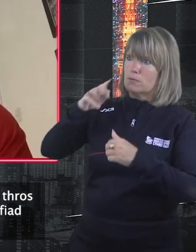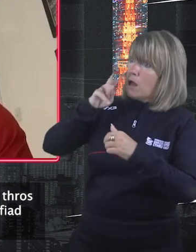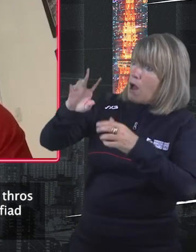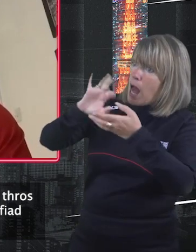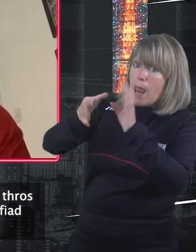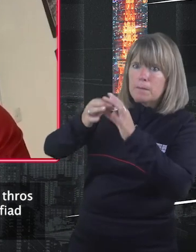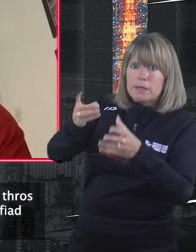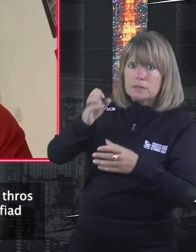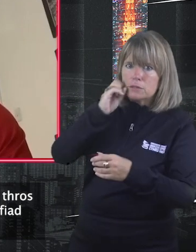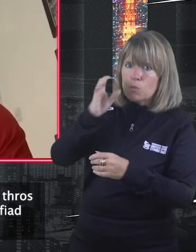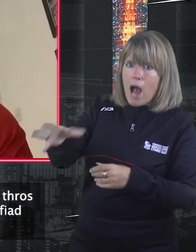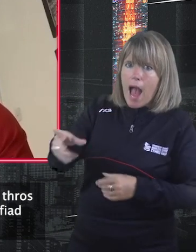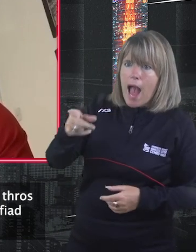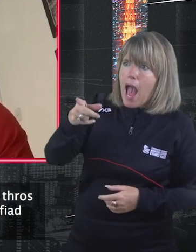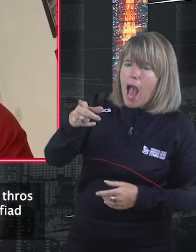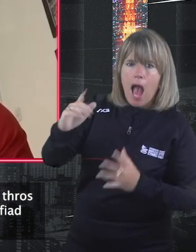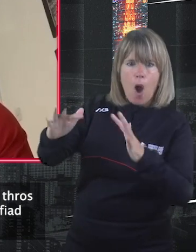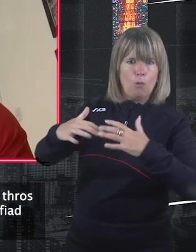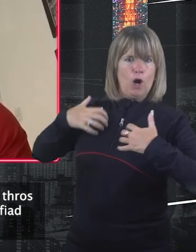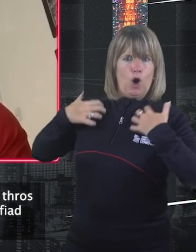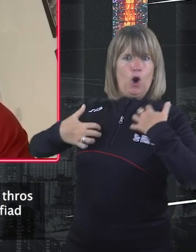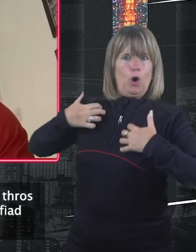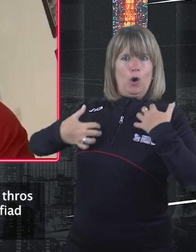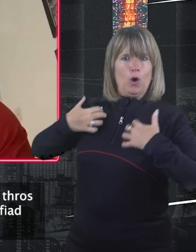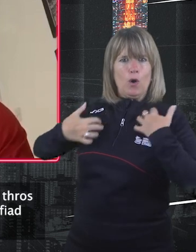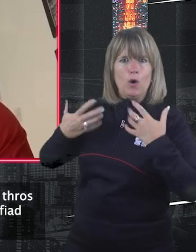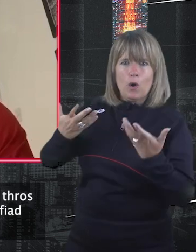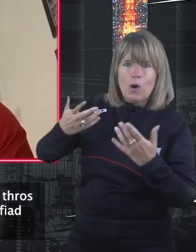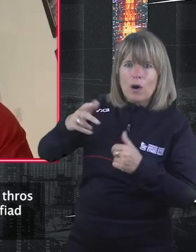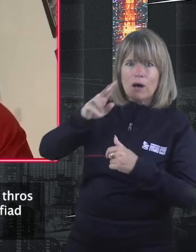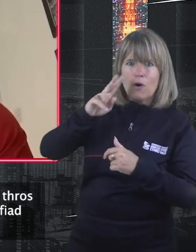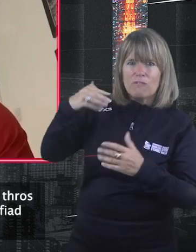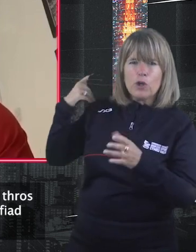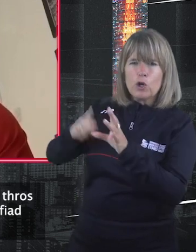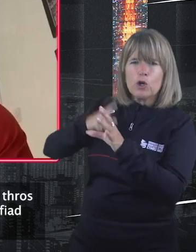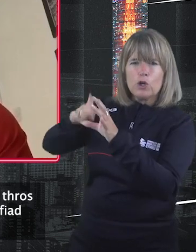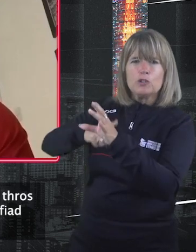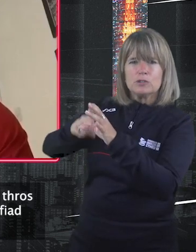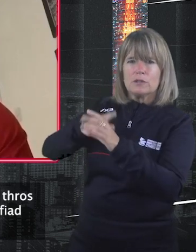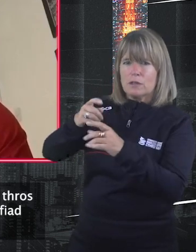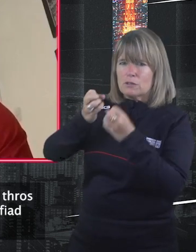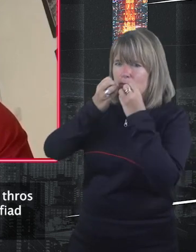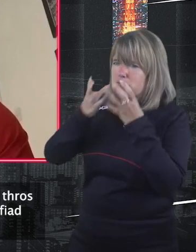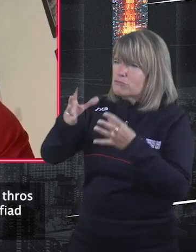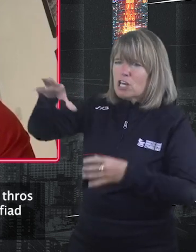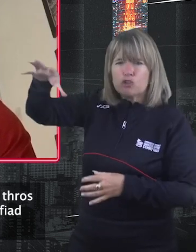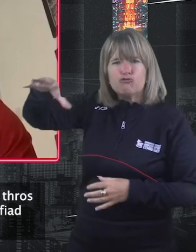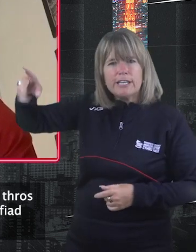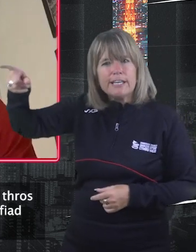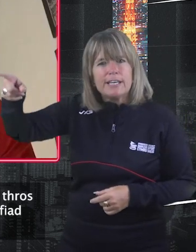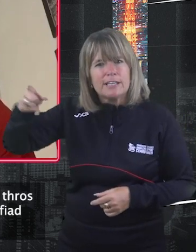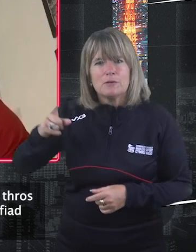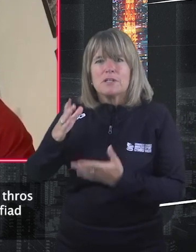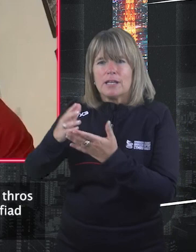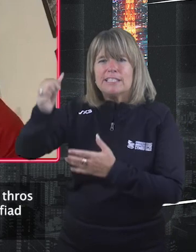exciting for me. And from what I've seen from the Olympics and from what I've seen over the years, it looks a really fantastic